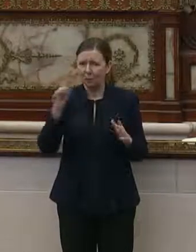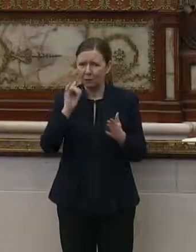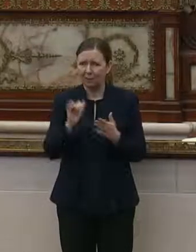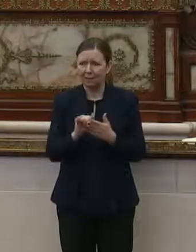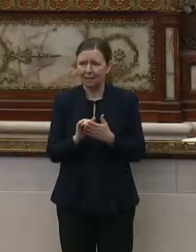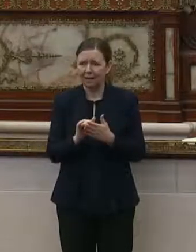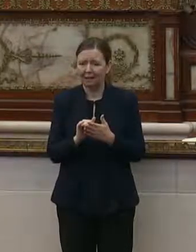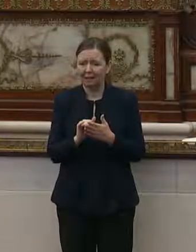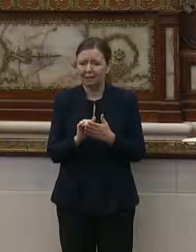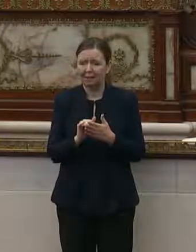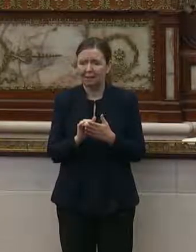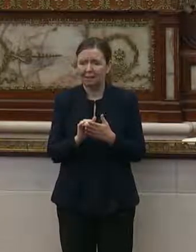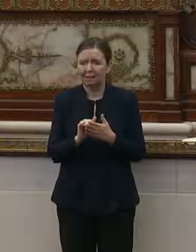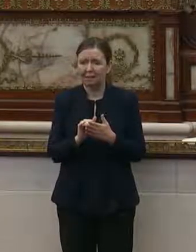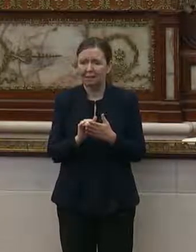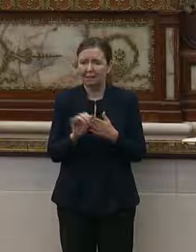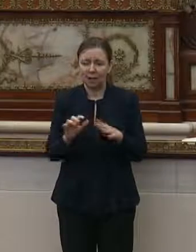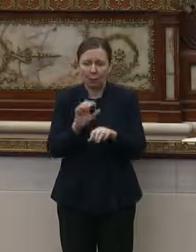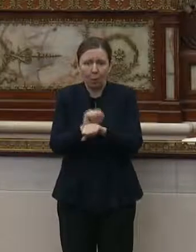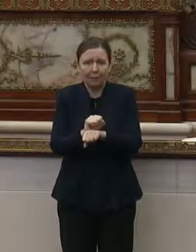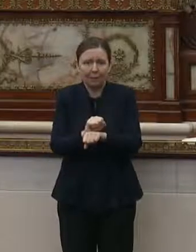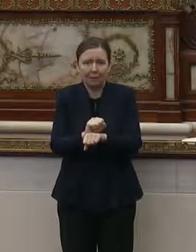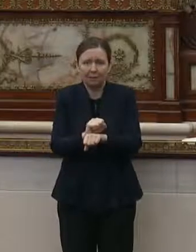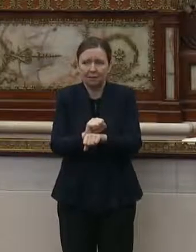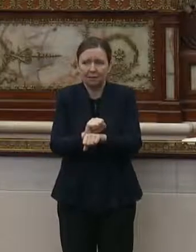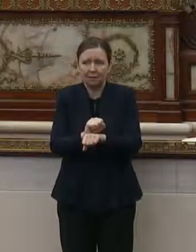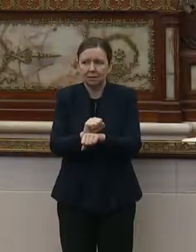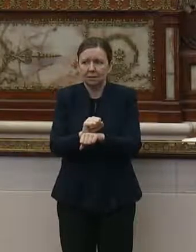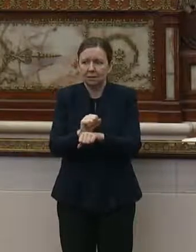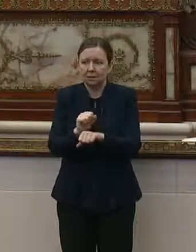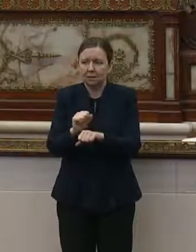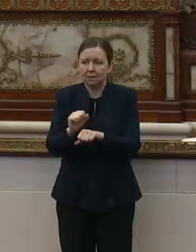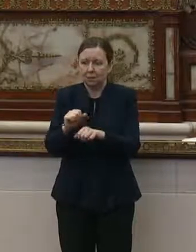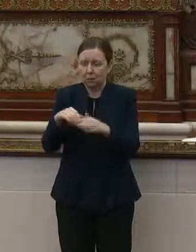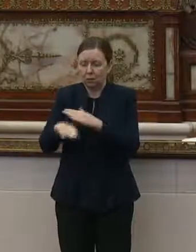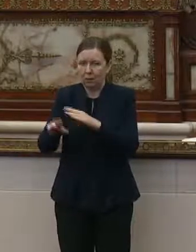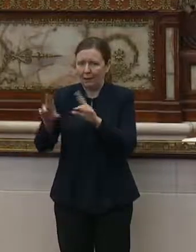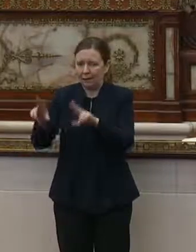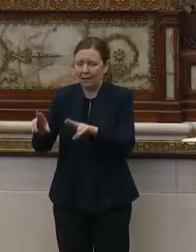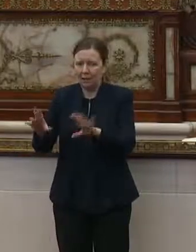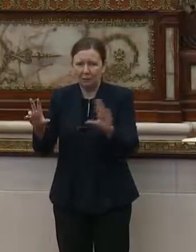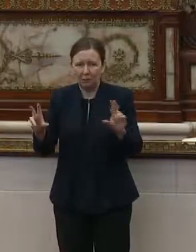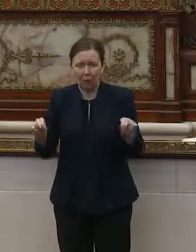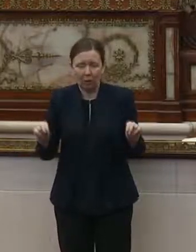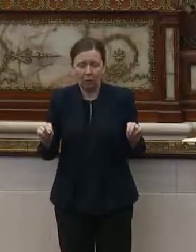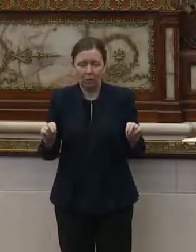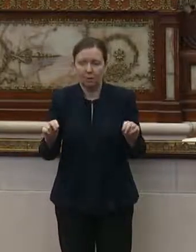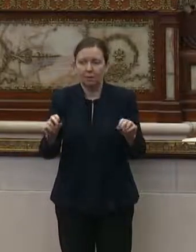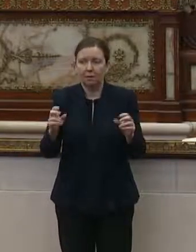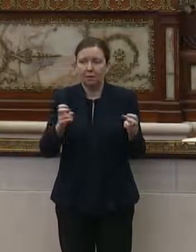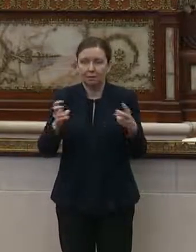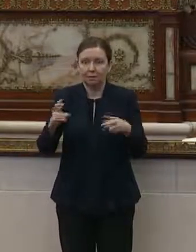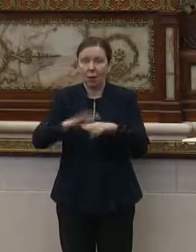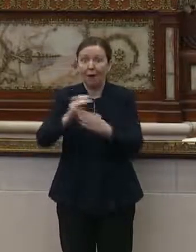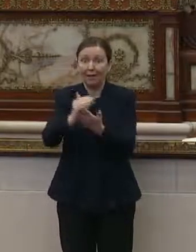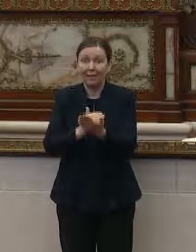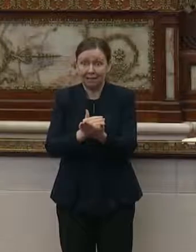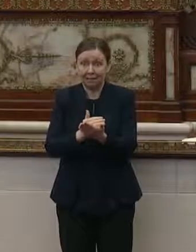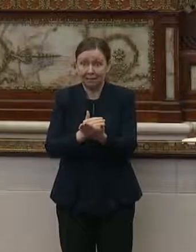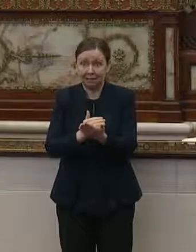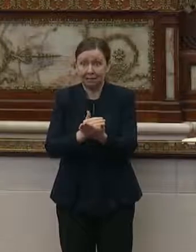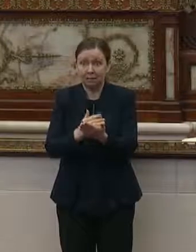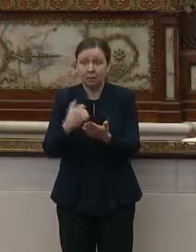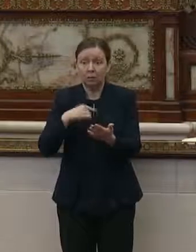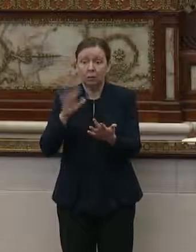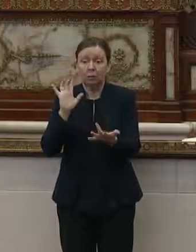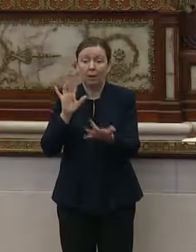an appointment. You go in there and a vaccine's going to come out. What this is putting yourself on a list that we will then get